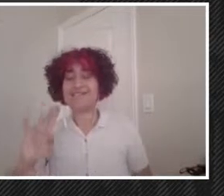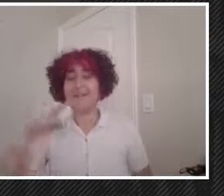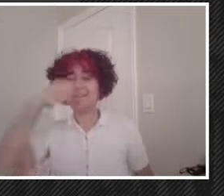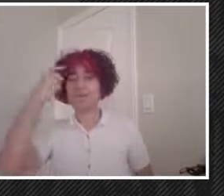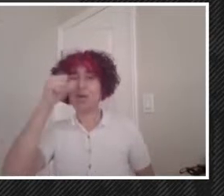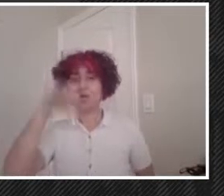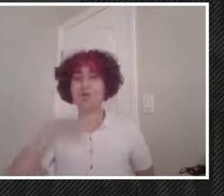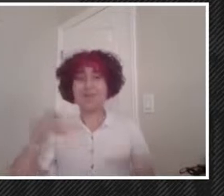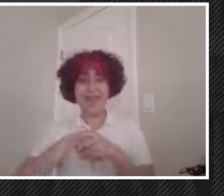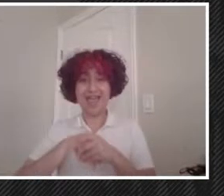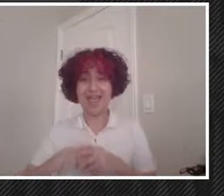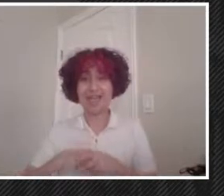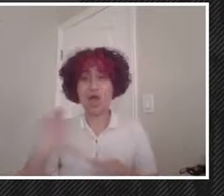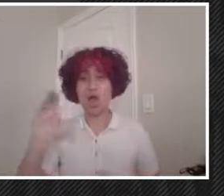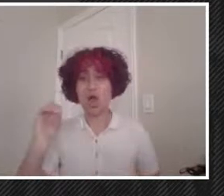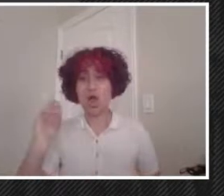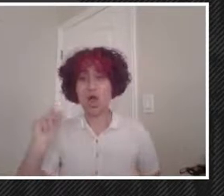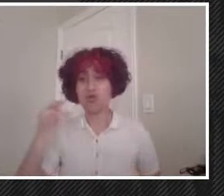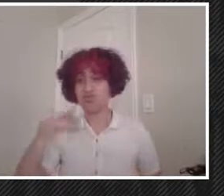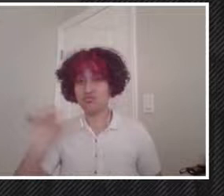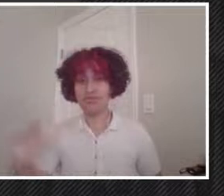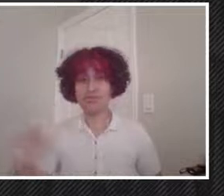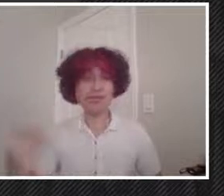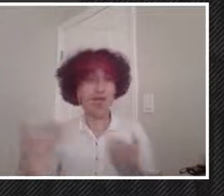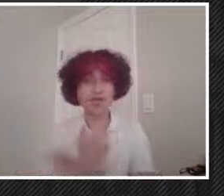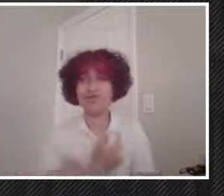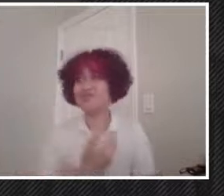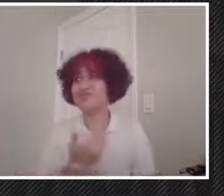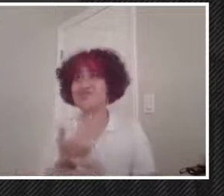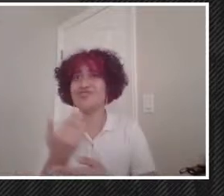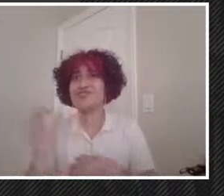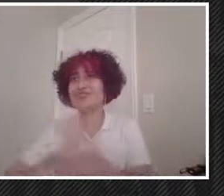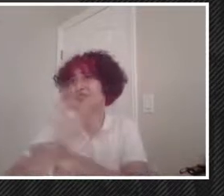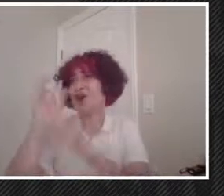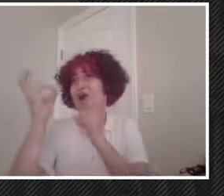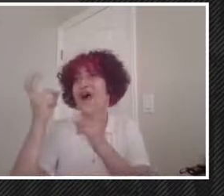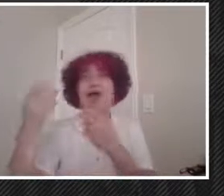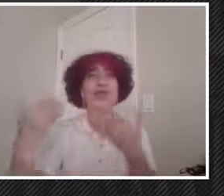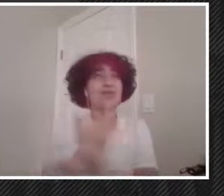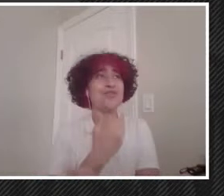We're at a place, we're in a new dawn, a new day, to quote from the